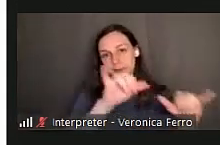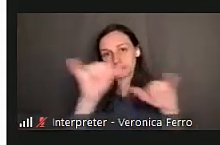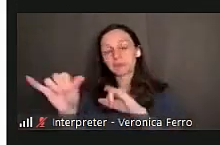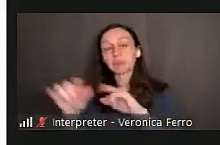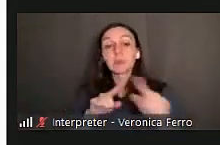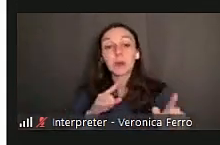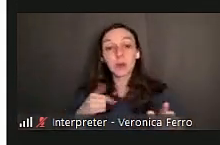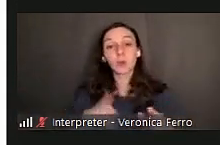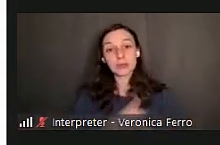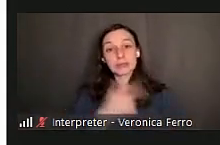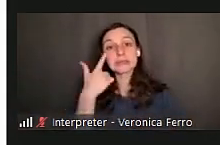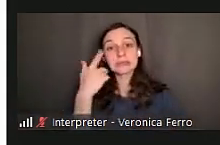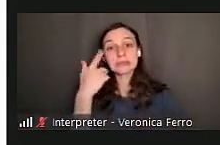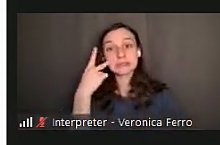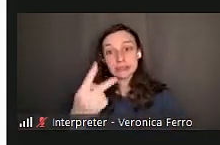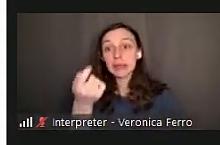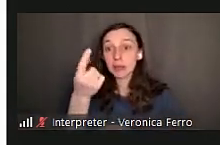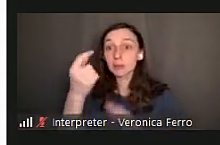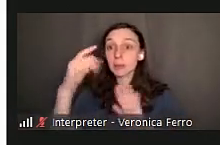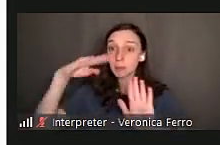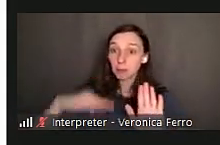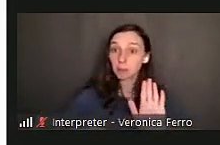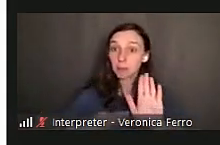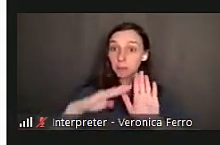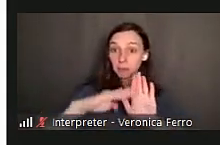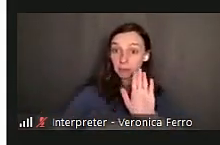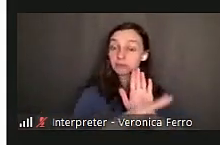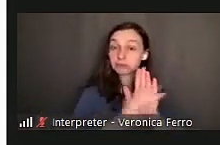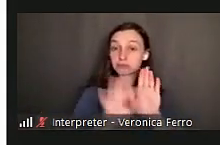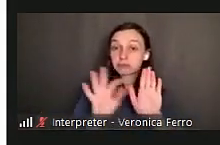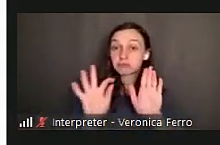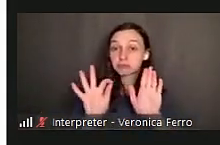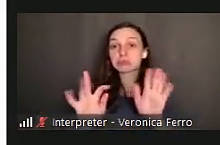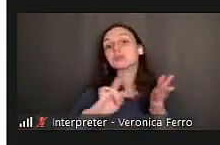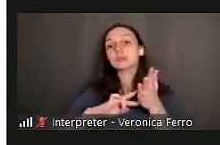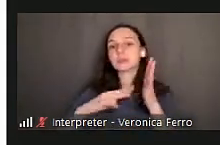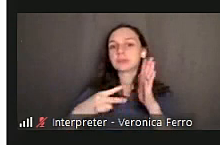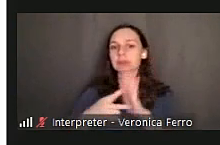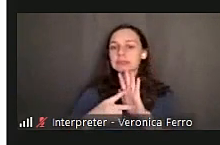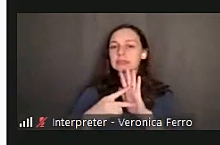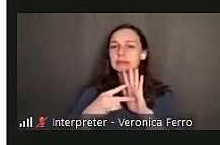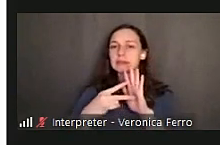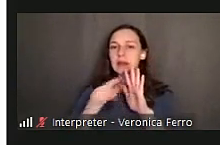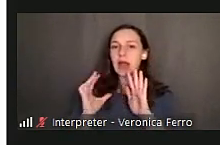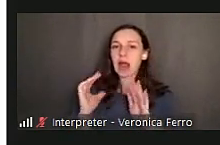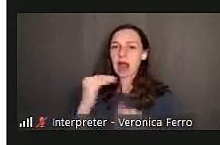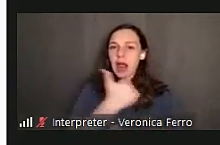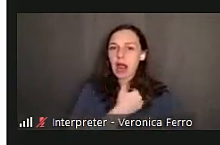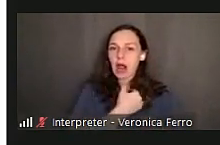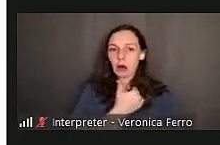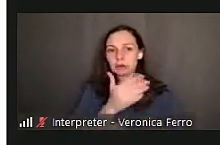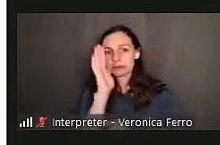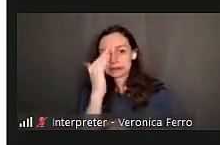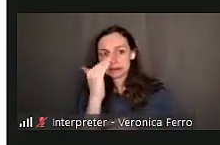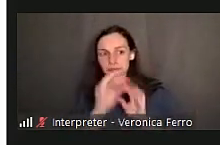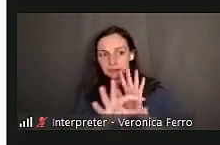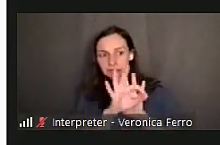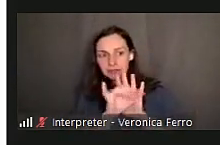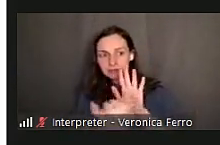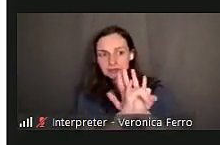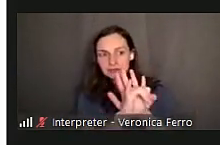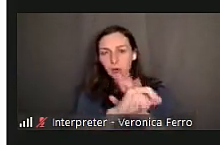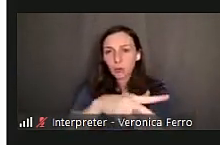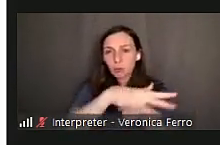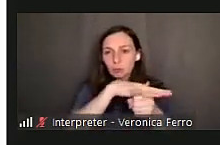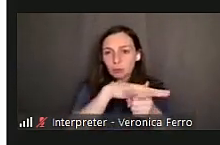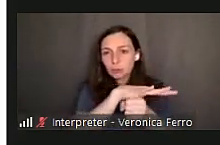perhaps earlier than our case data and certainly earlier than our hospitalization data, where our trends might be headed. And so it is concerning to me that we have seen